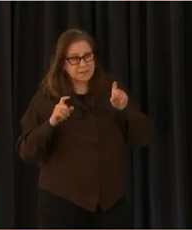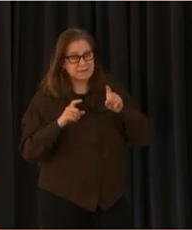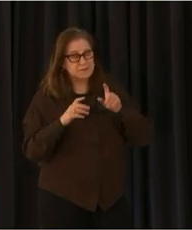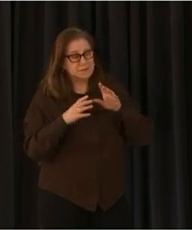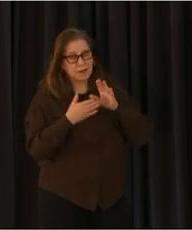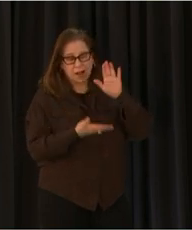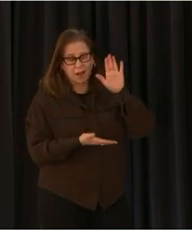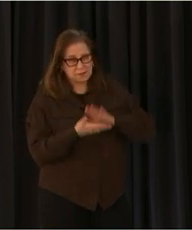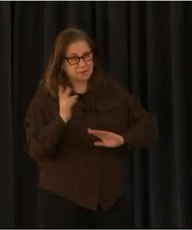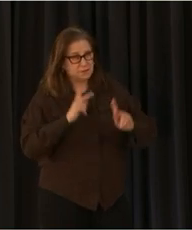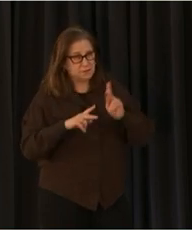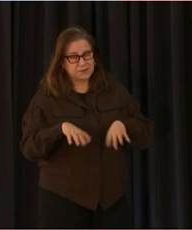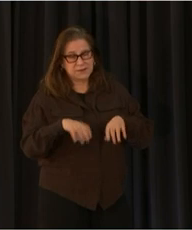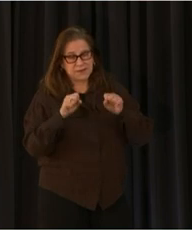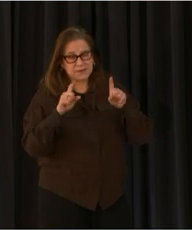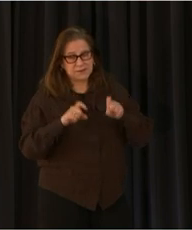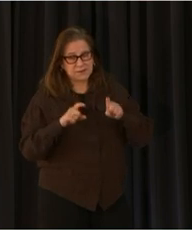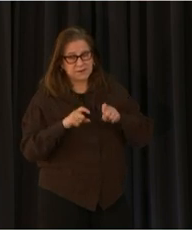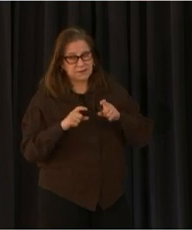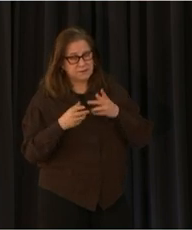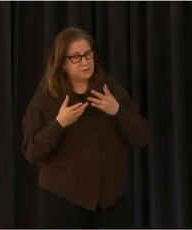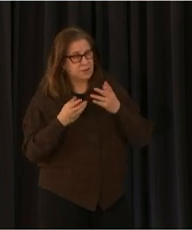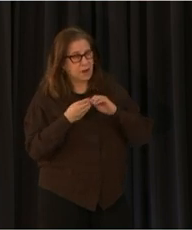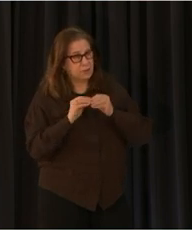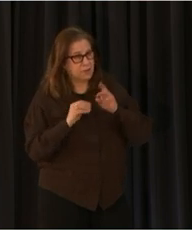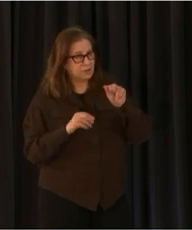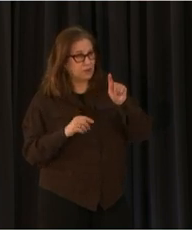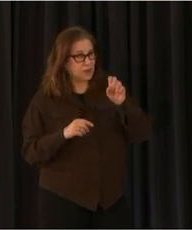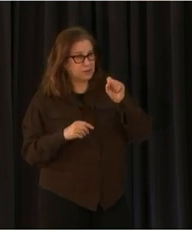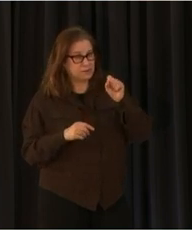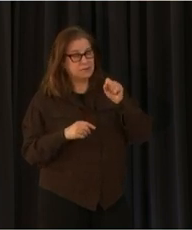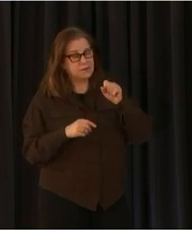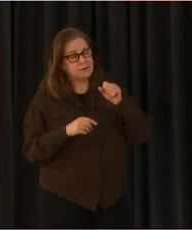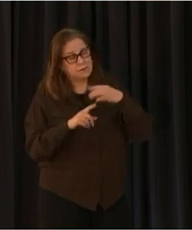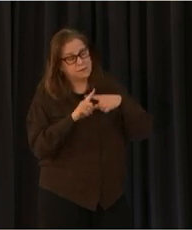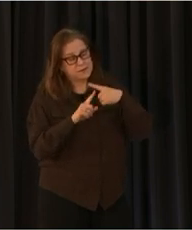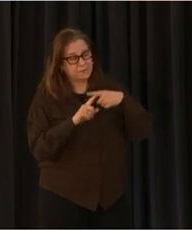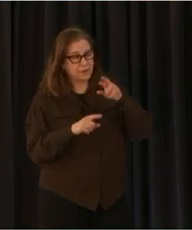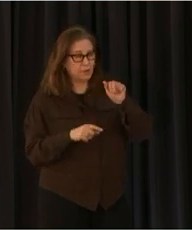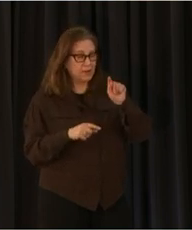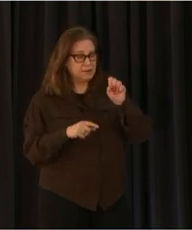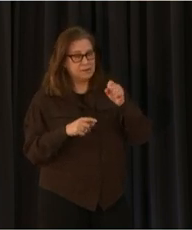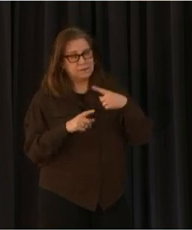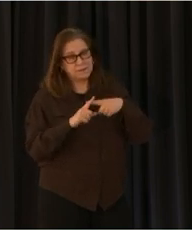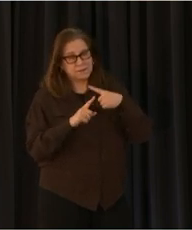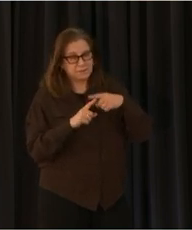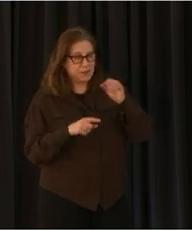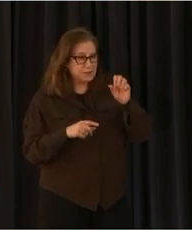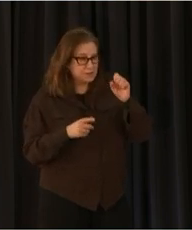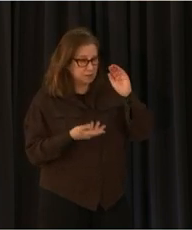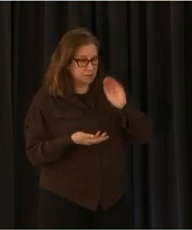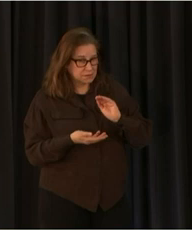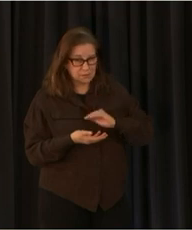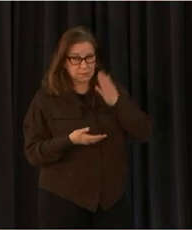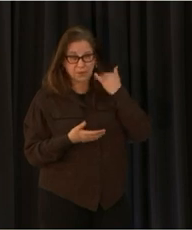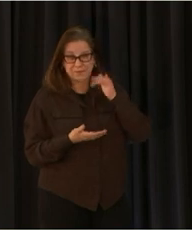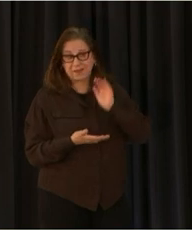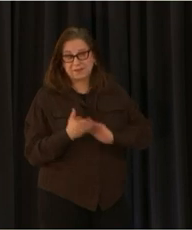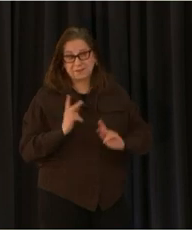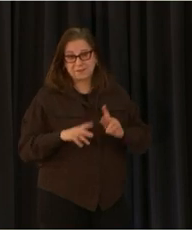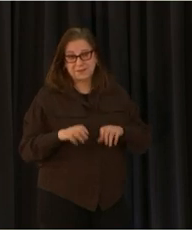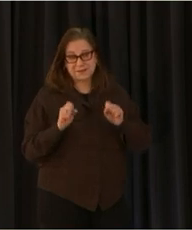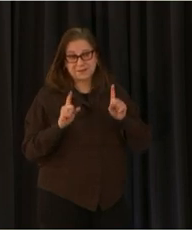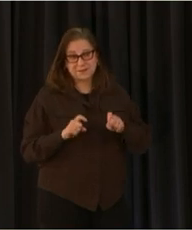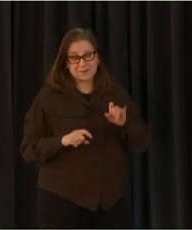that part of the reason daily case rate is down? Can we read one thing from the other? So I don't know the